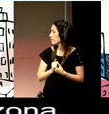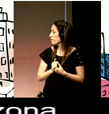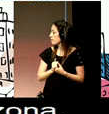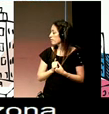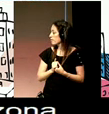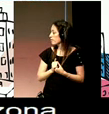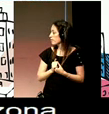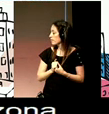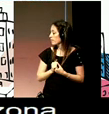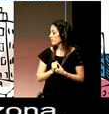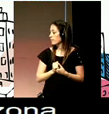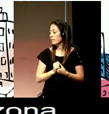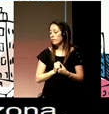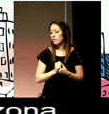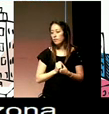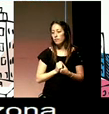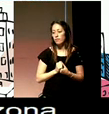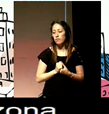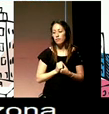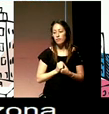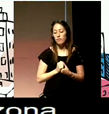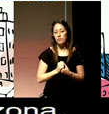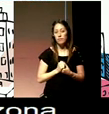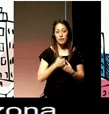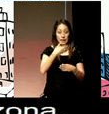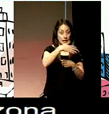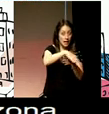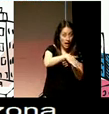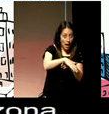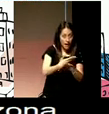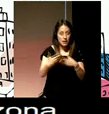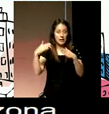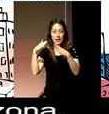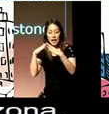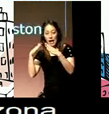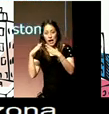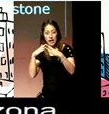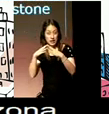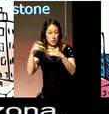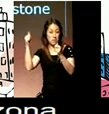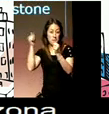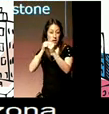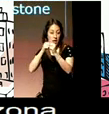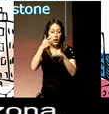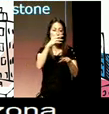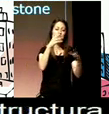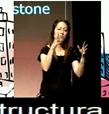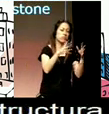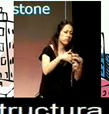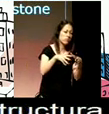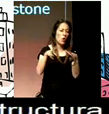The street structure and some of the stone houses can be dated to the Middle Ages.